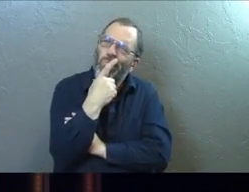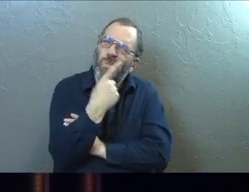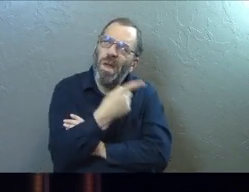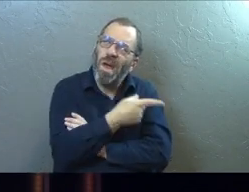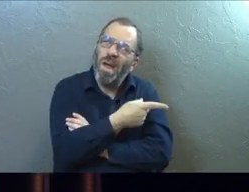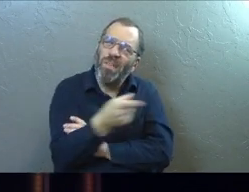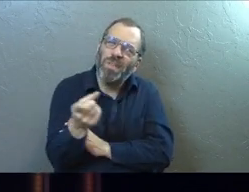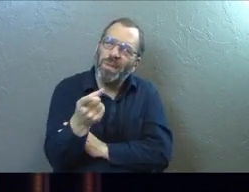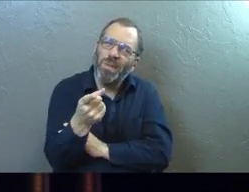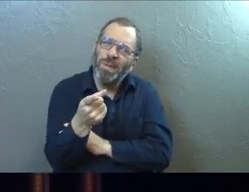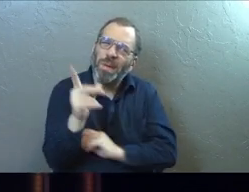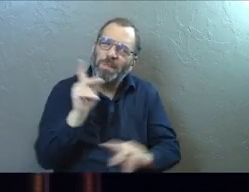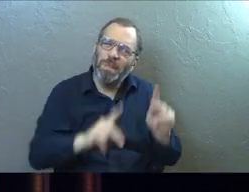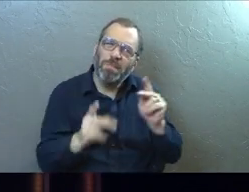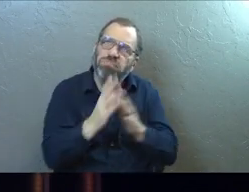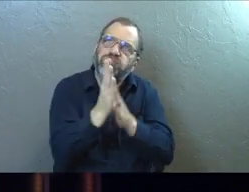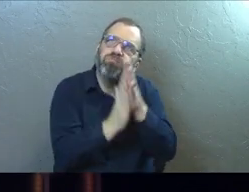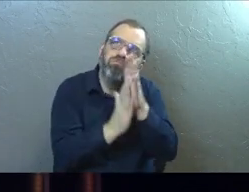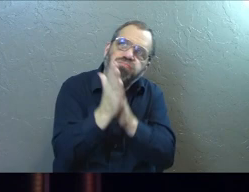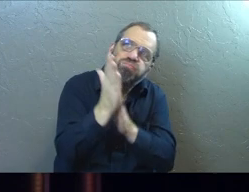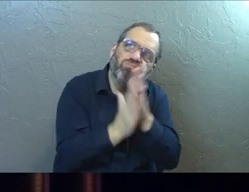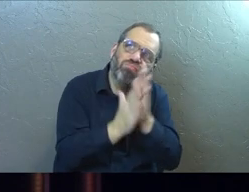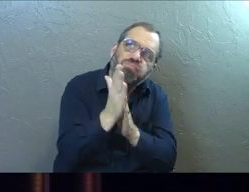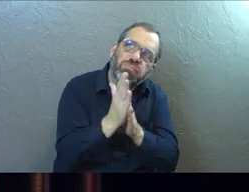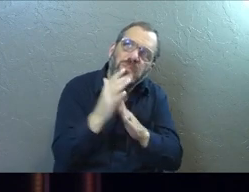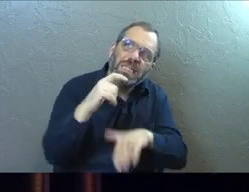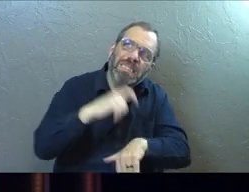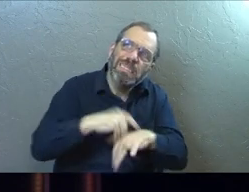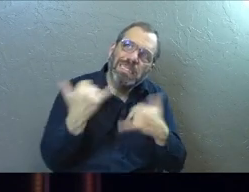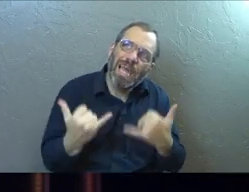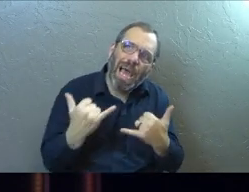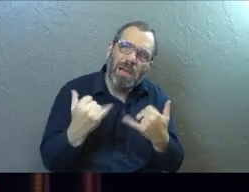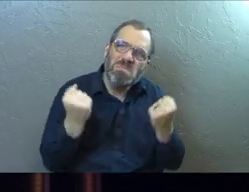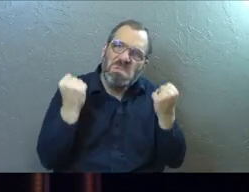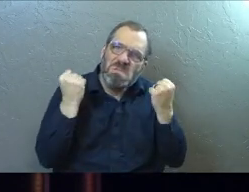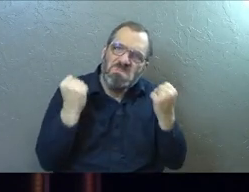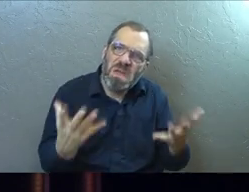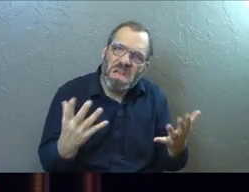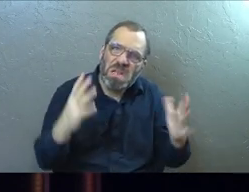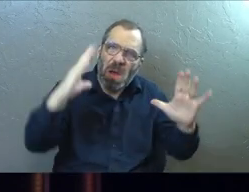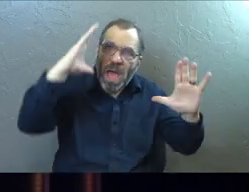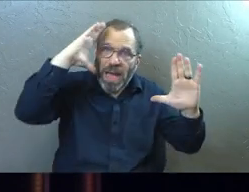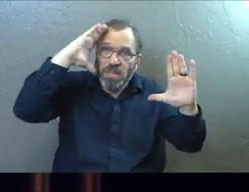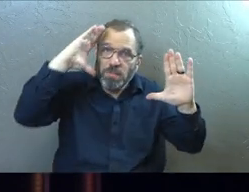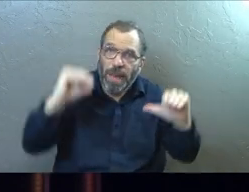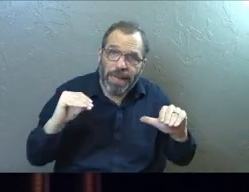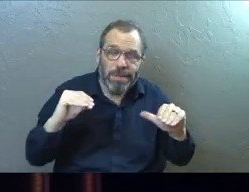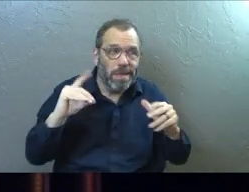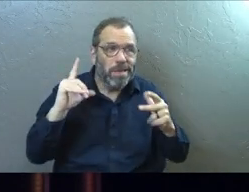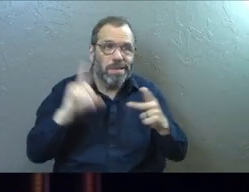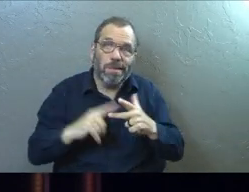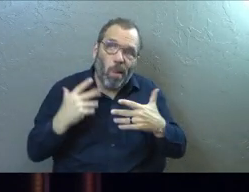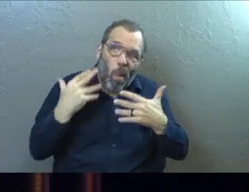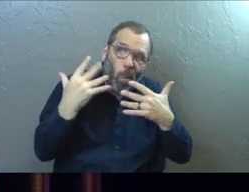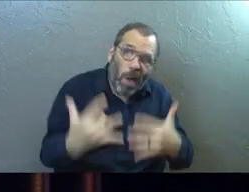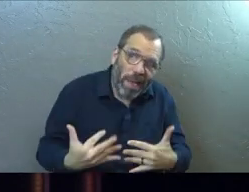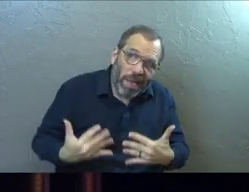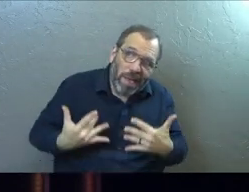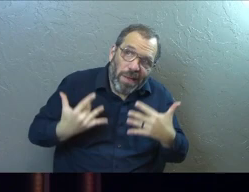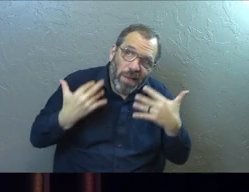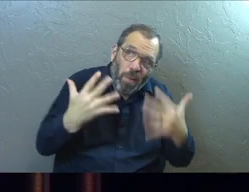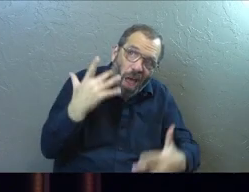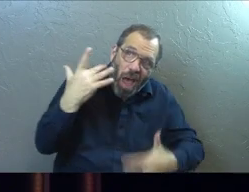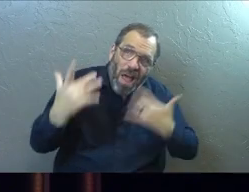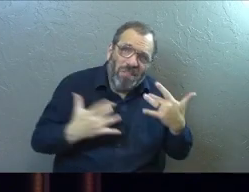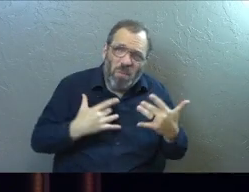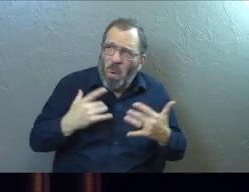God have been waiting and looking forward to this moment. There's been so much expectation and so much waiting and so much